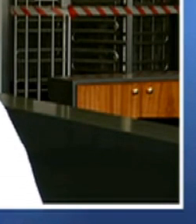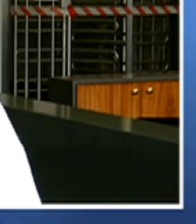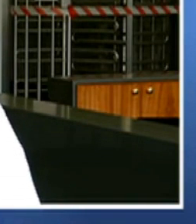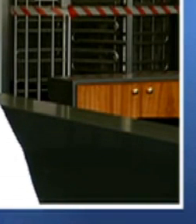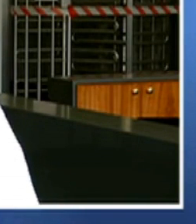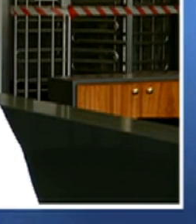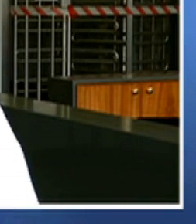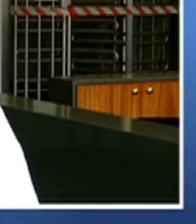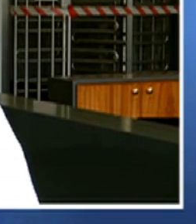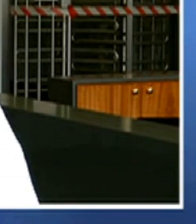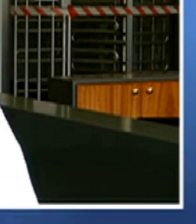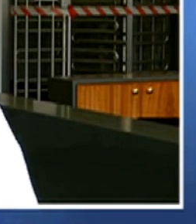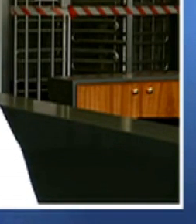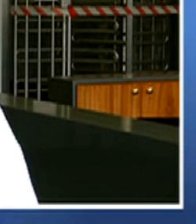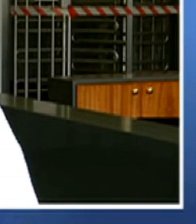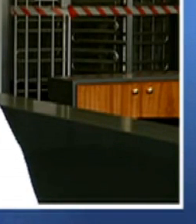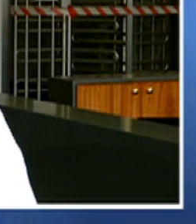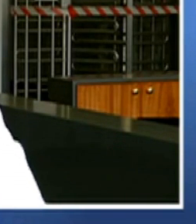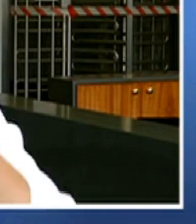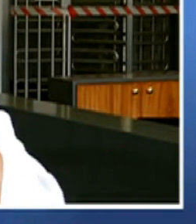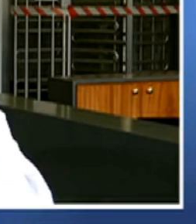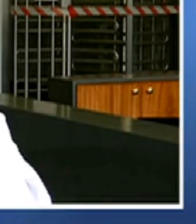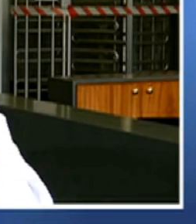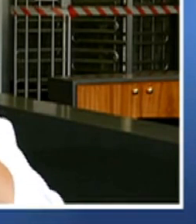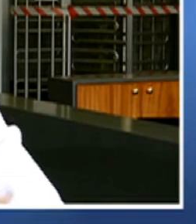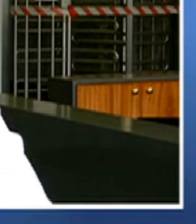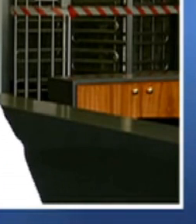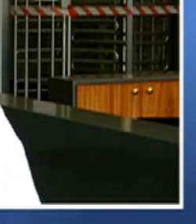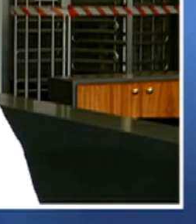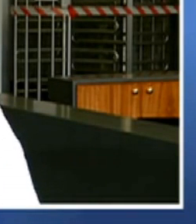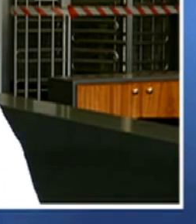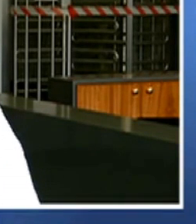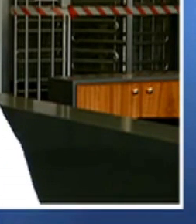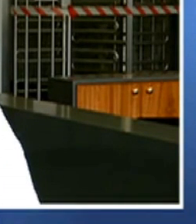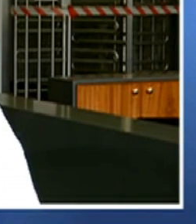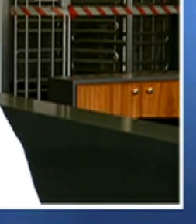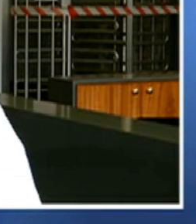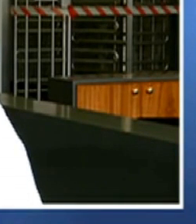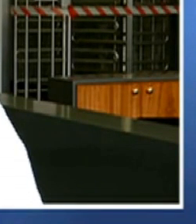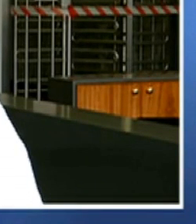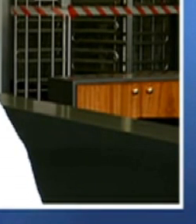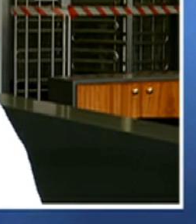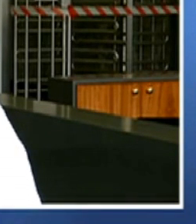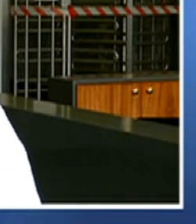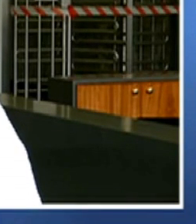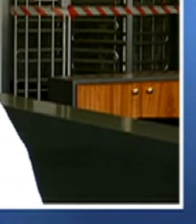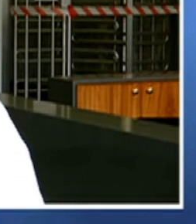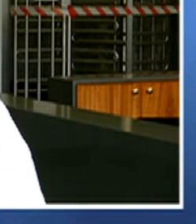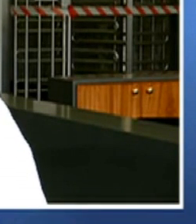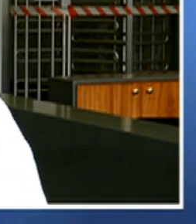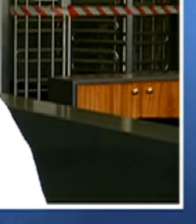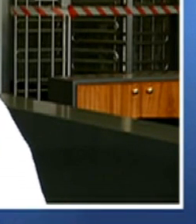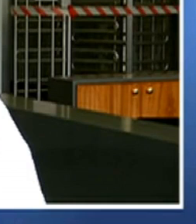the court heard final submissions from the state and defense in the application. Omotoso, who faces charges of rape and